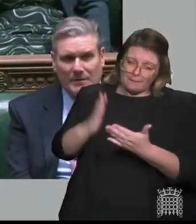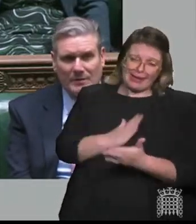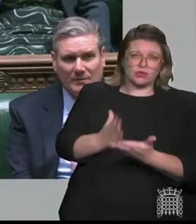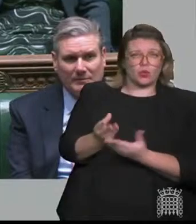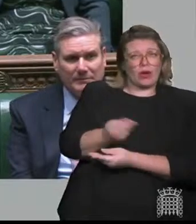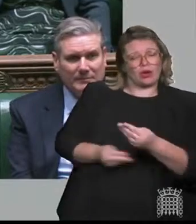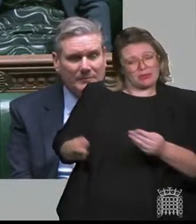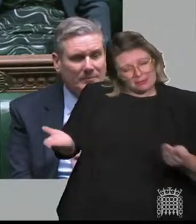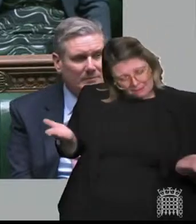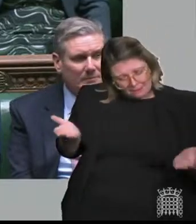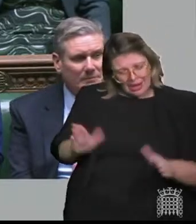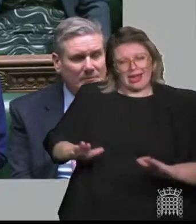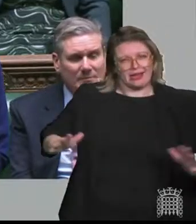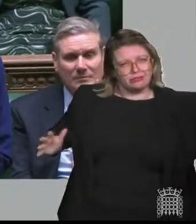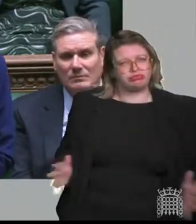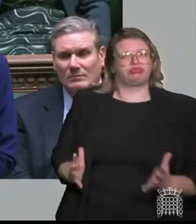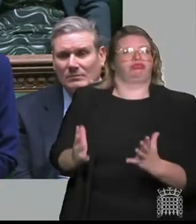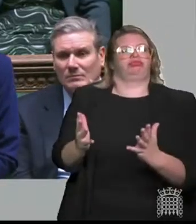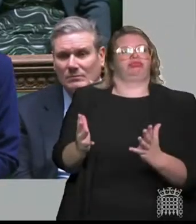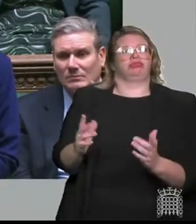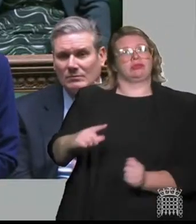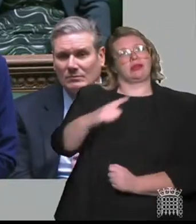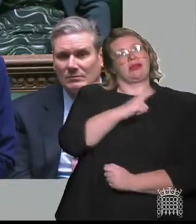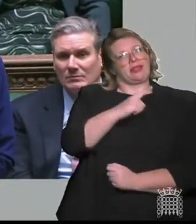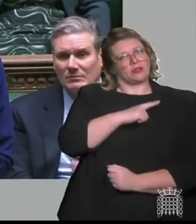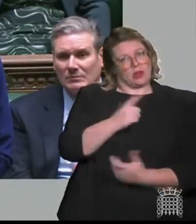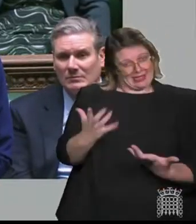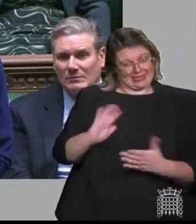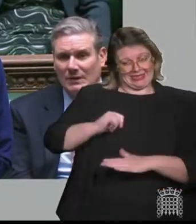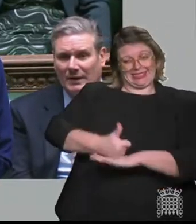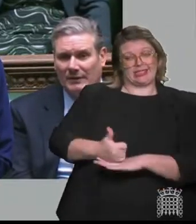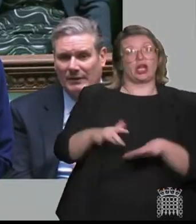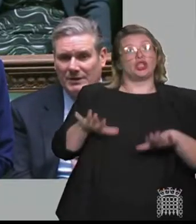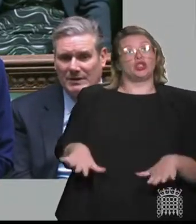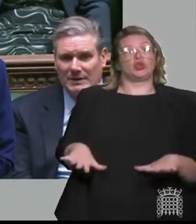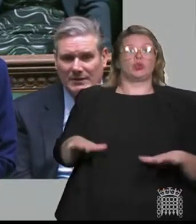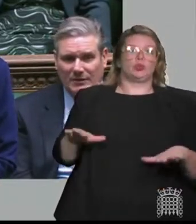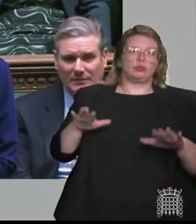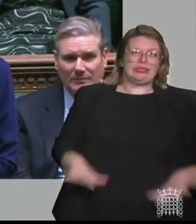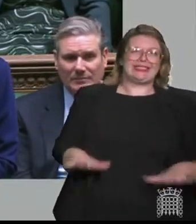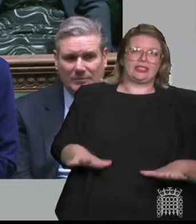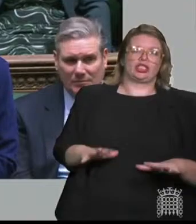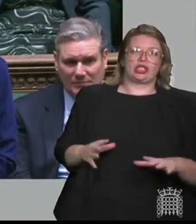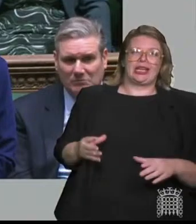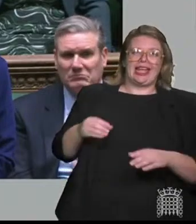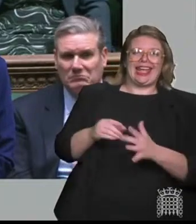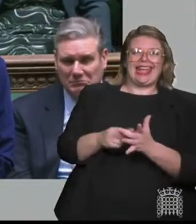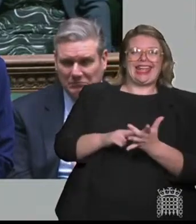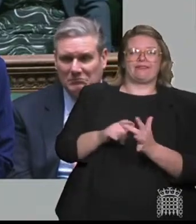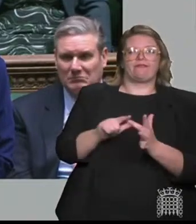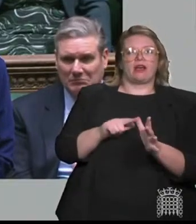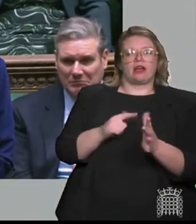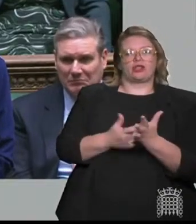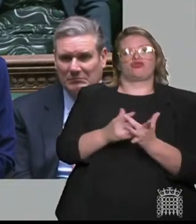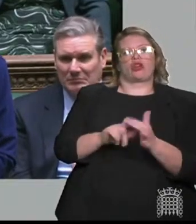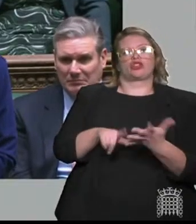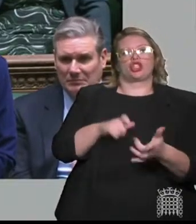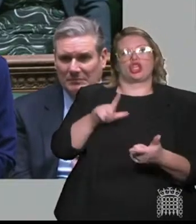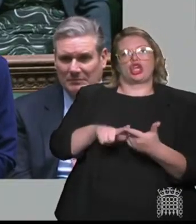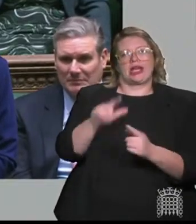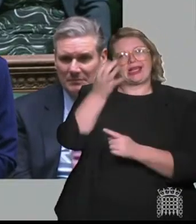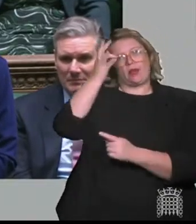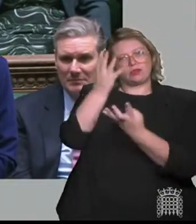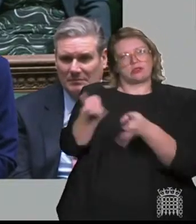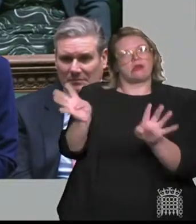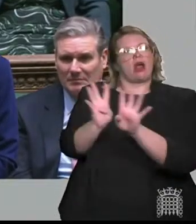cylinders. That's why this week we established a new British Infrastructure Council with key investors in the UK economy,